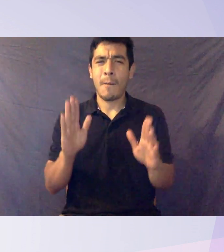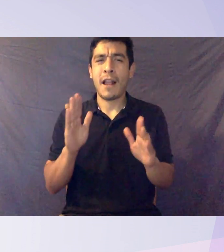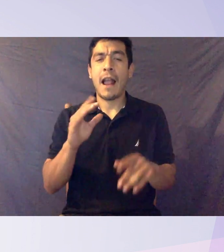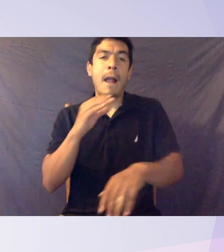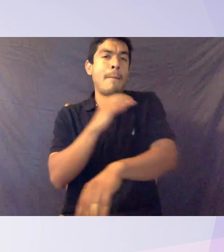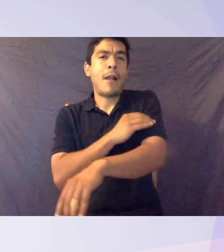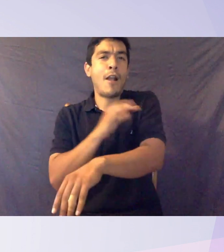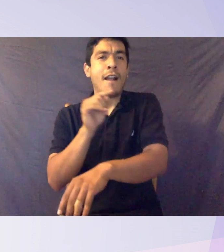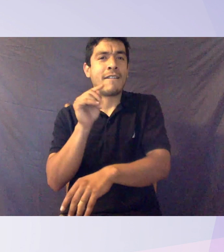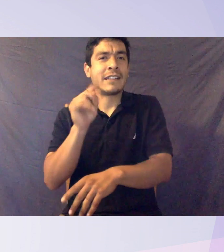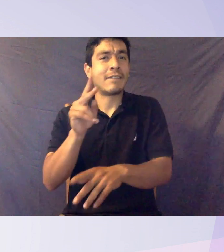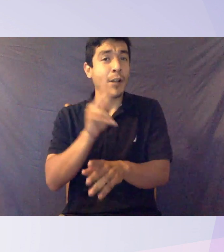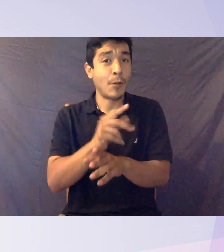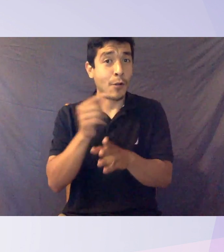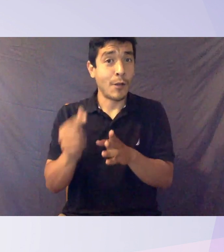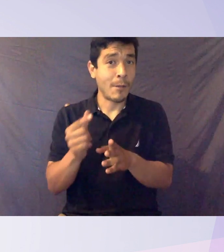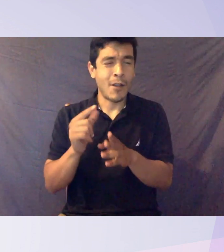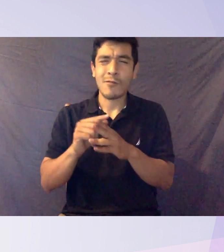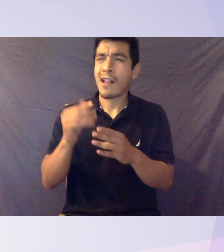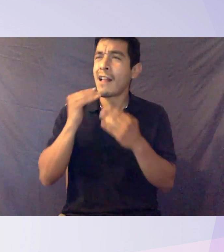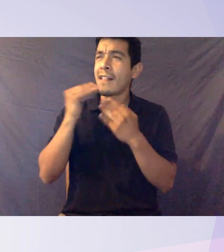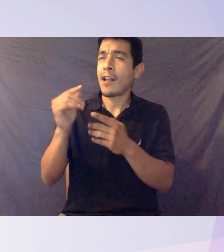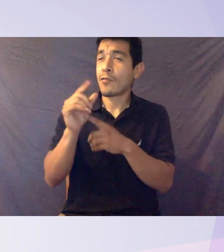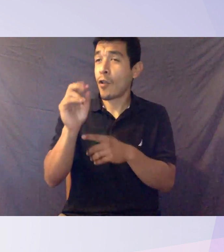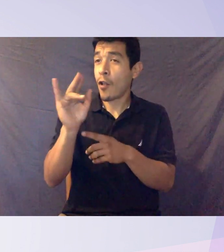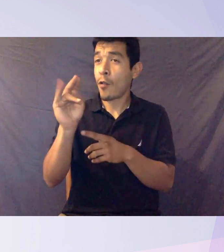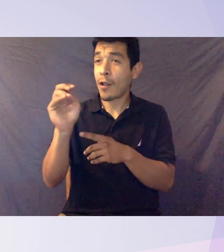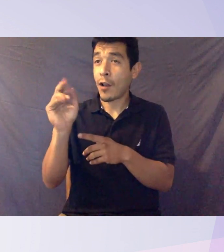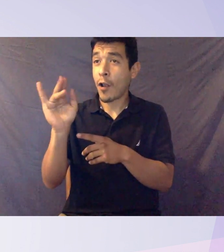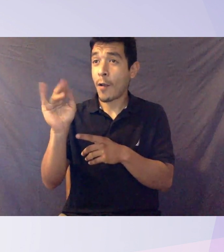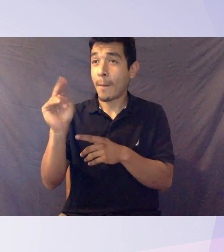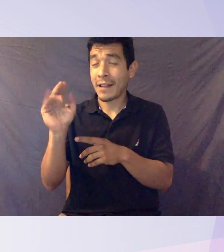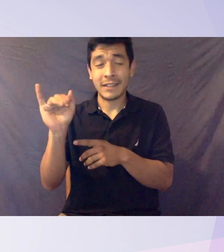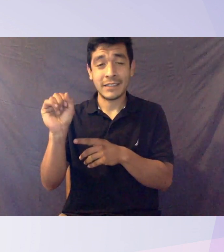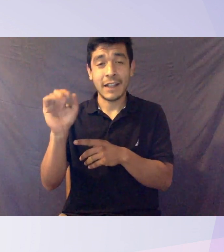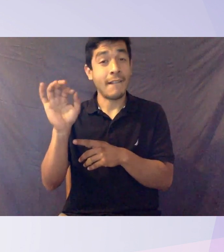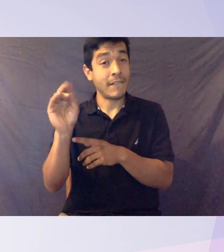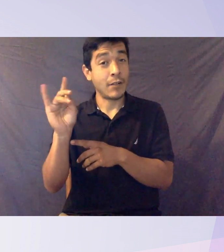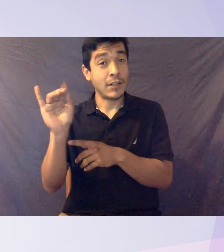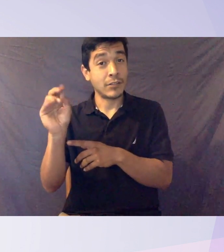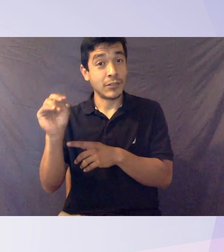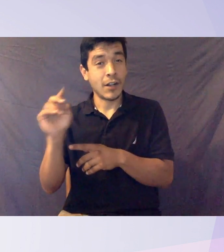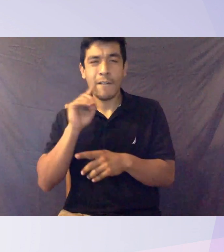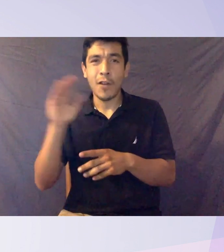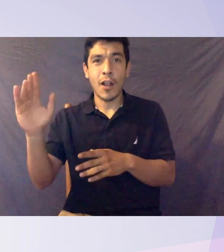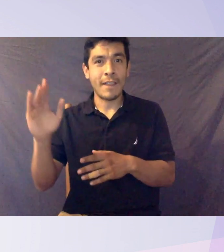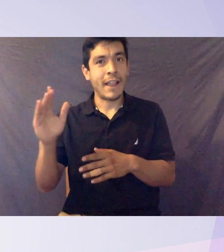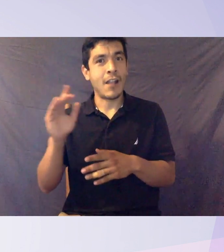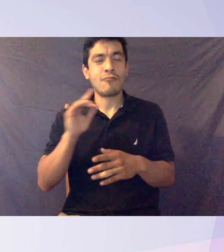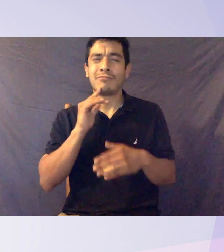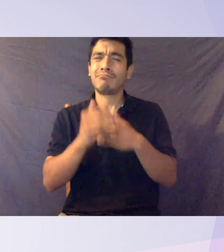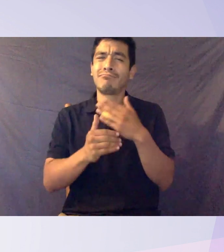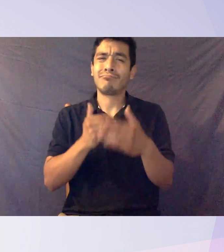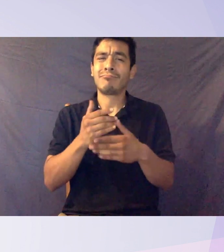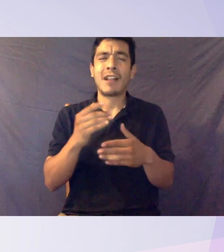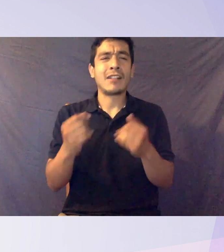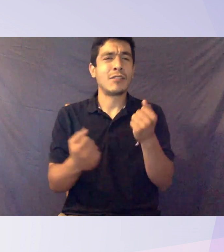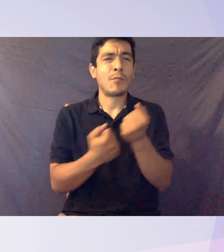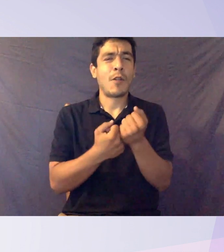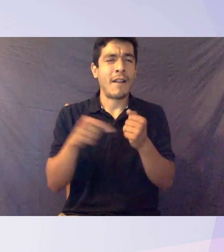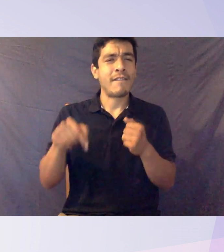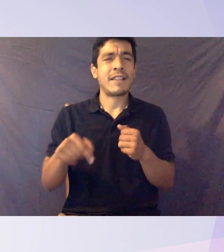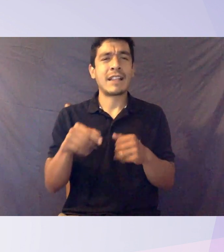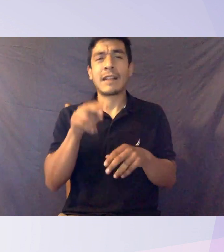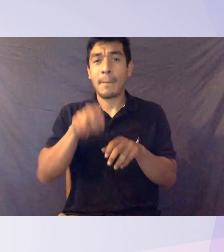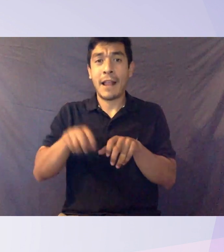Loreen Arbus and the Loreen Arbus Foundation for their generosity and support of this panel and for all that they continue to do for the